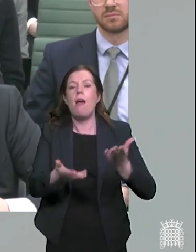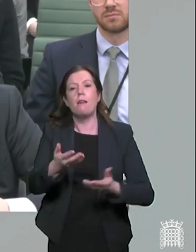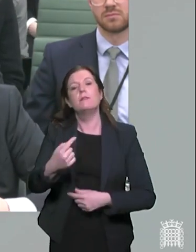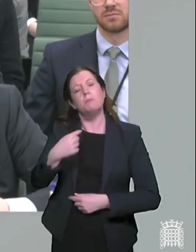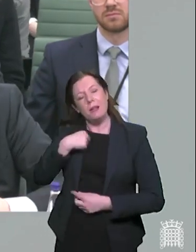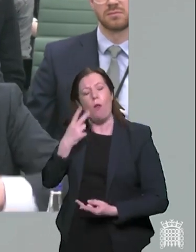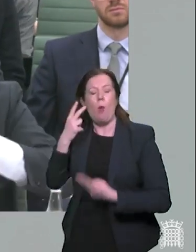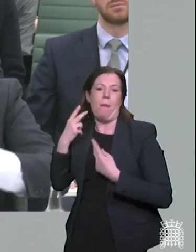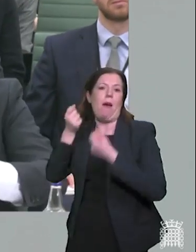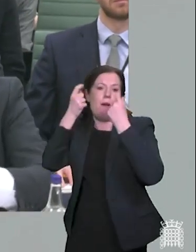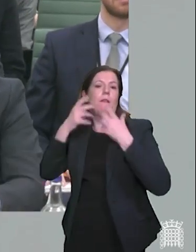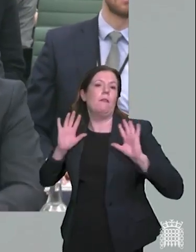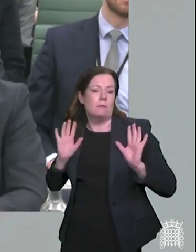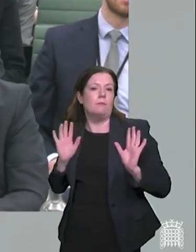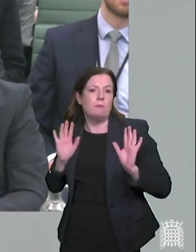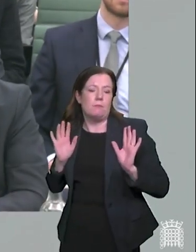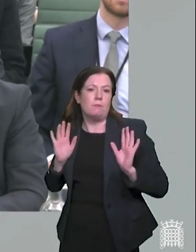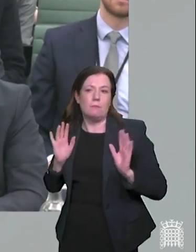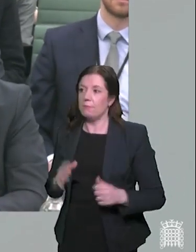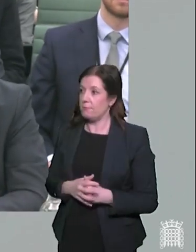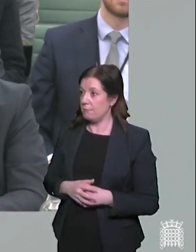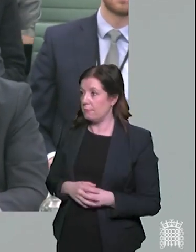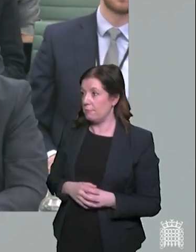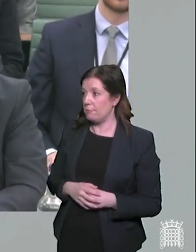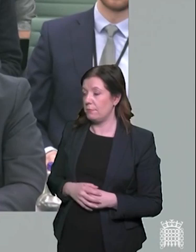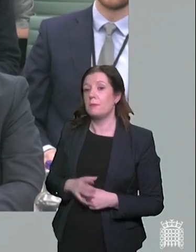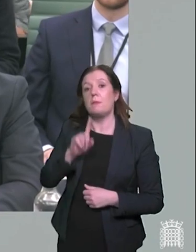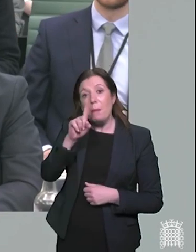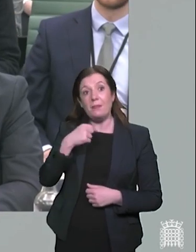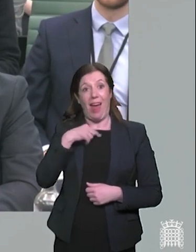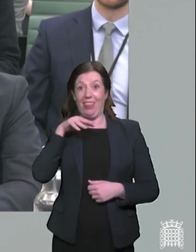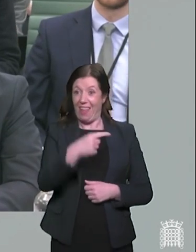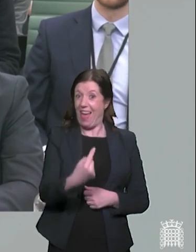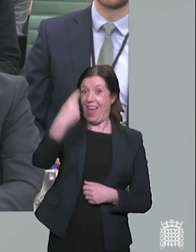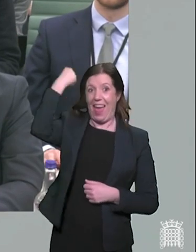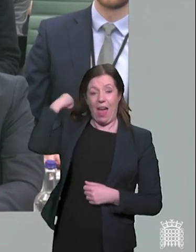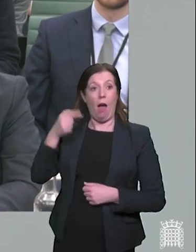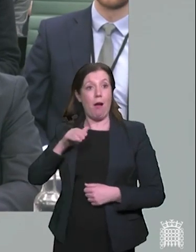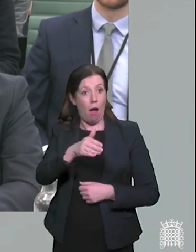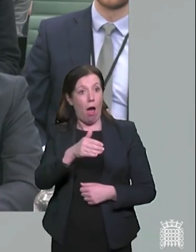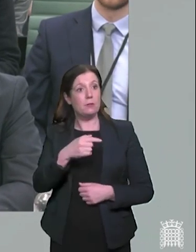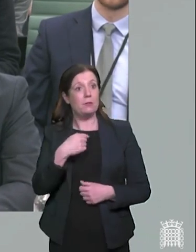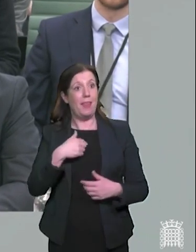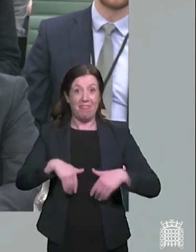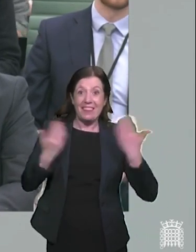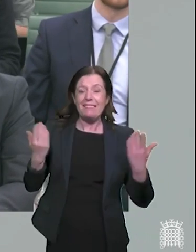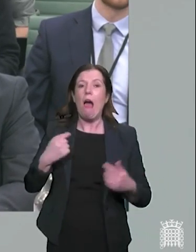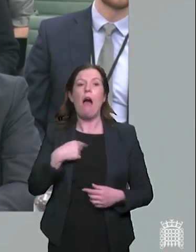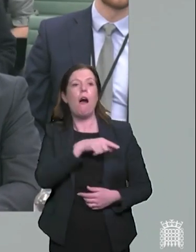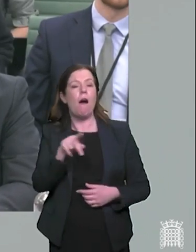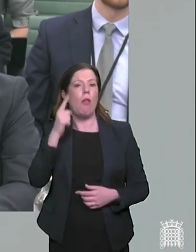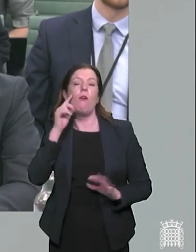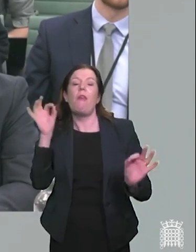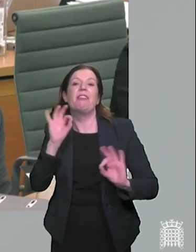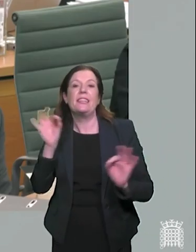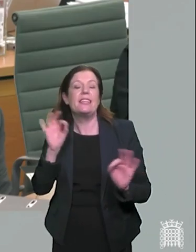retrospect, I didn't, but I didn't feel it at the time. Do you see what I'm trying to say? I understand that. Can I ask you one